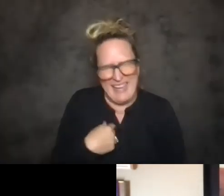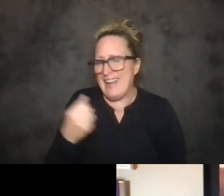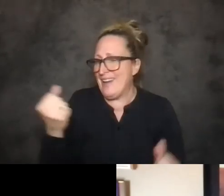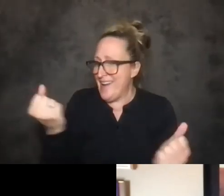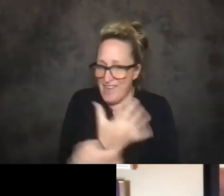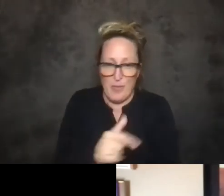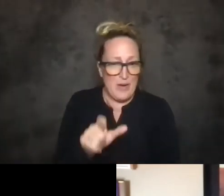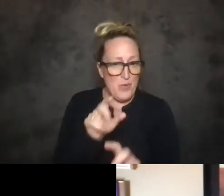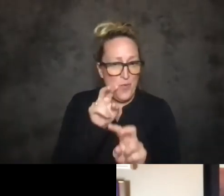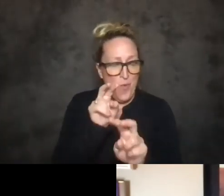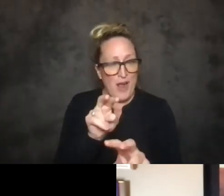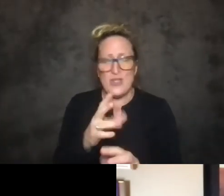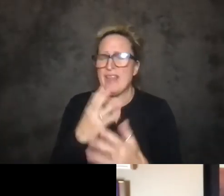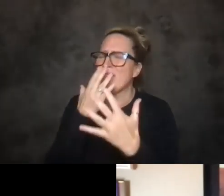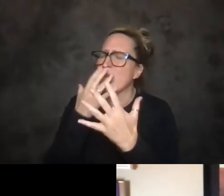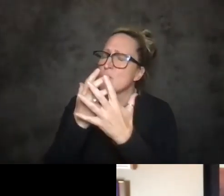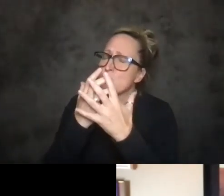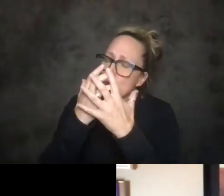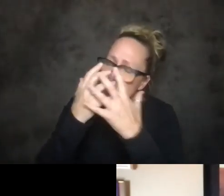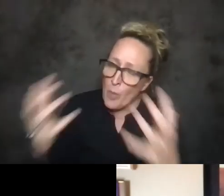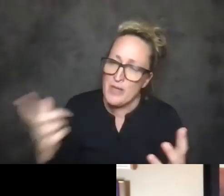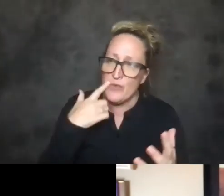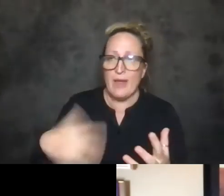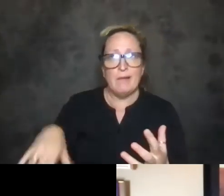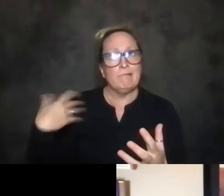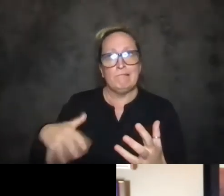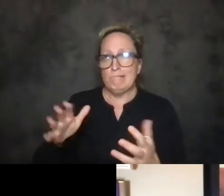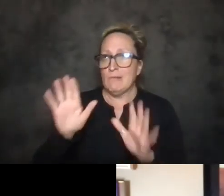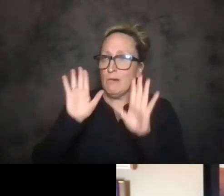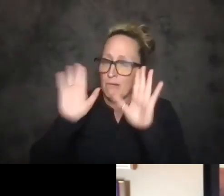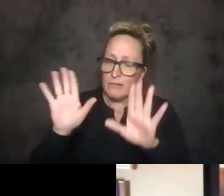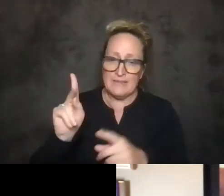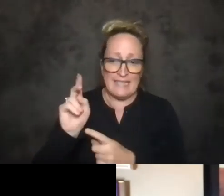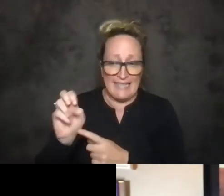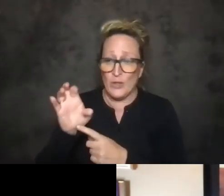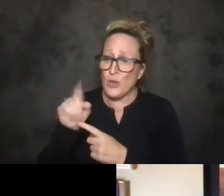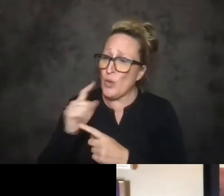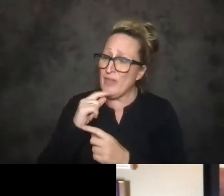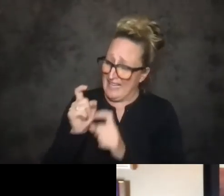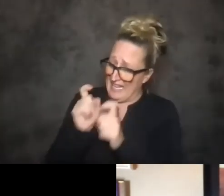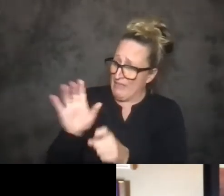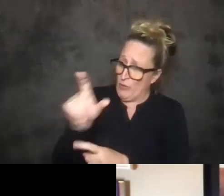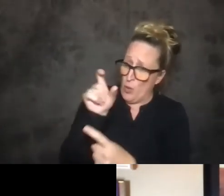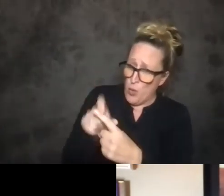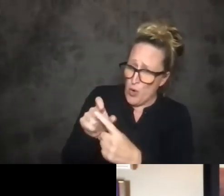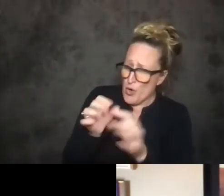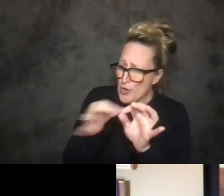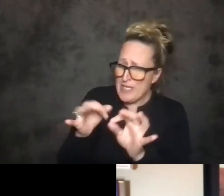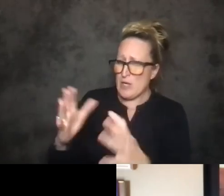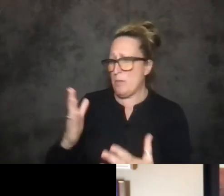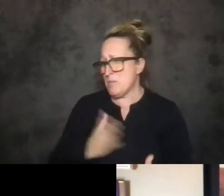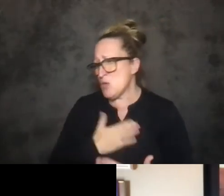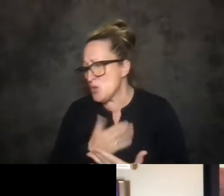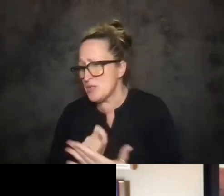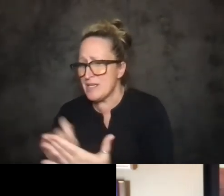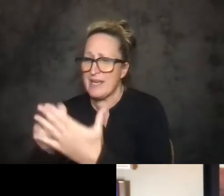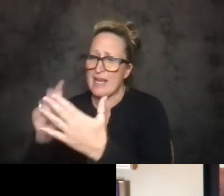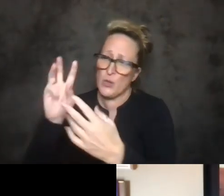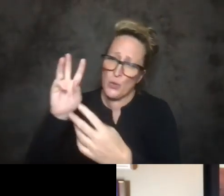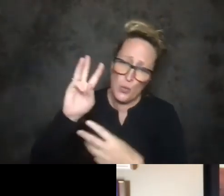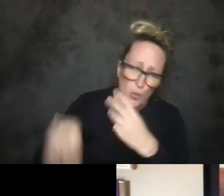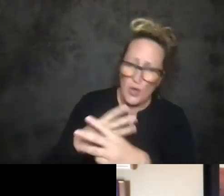person watching. Thank you so much for that extraordinary keynote. Thank you for the gift of your words and your music and your writing in the world.